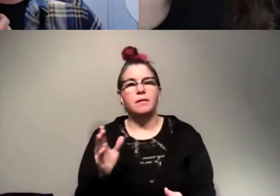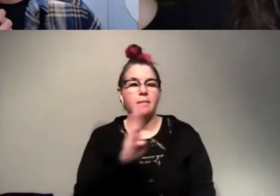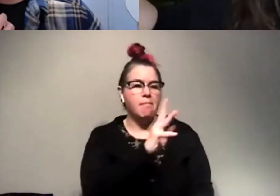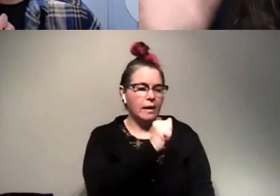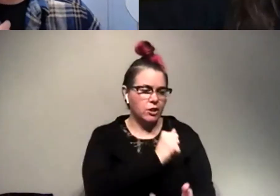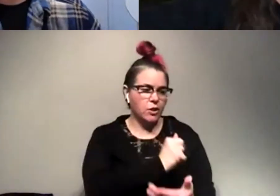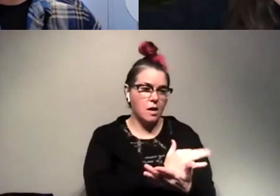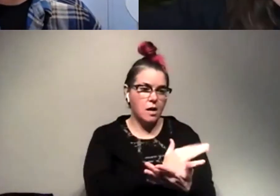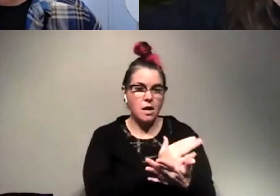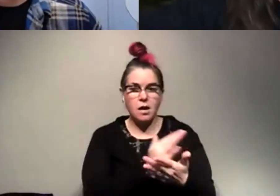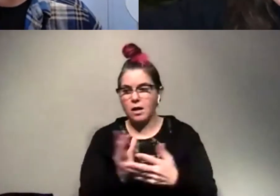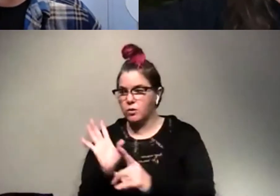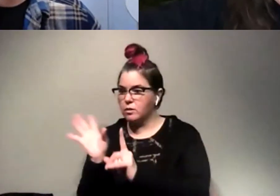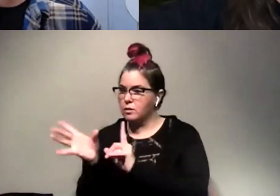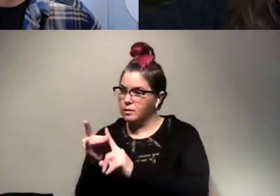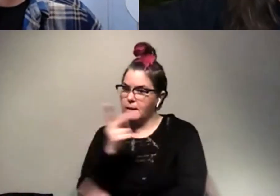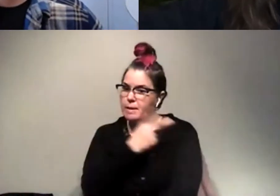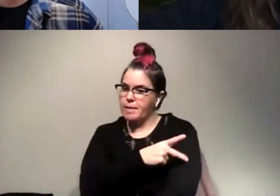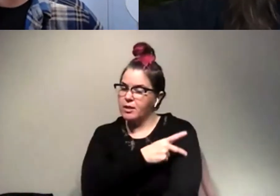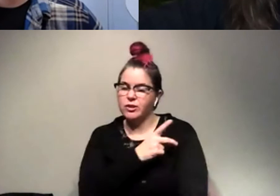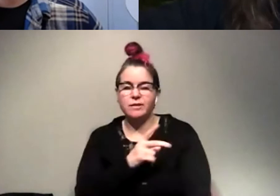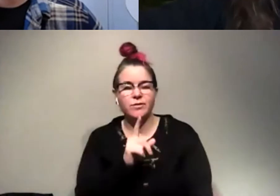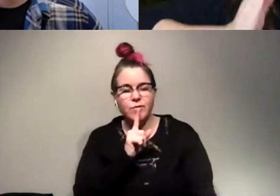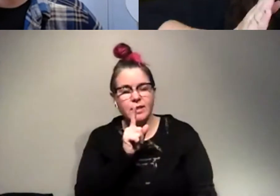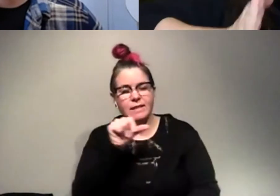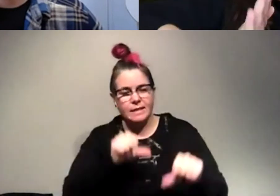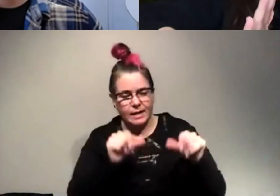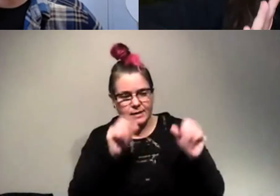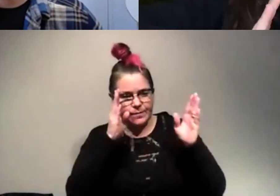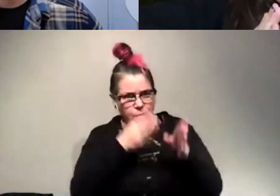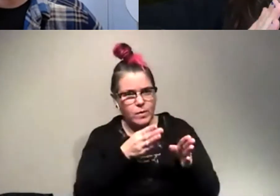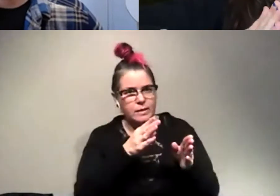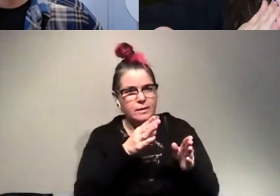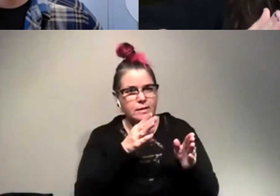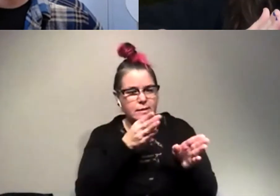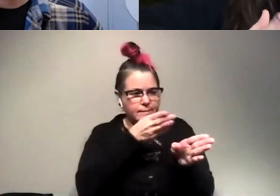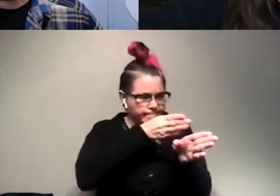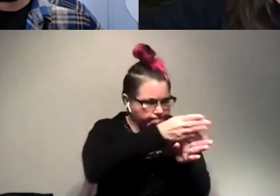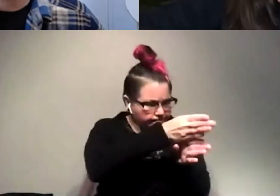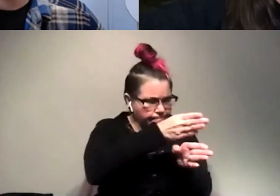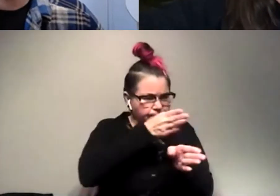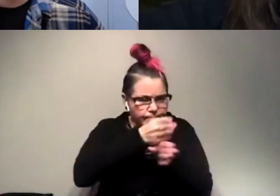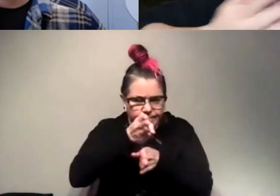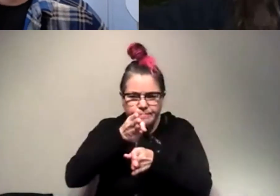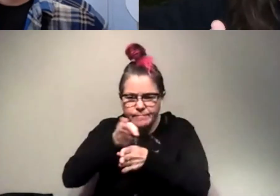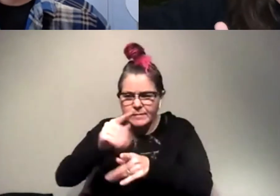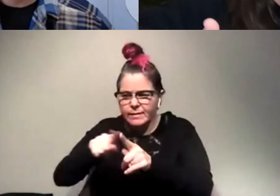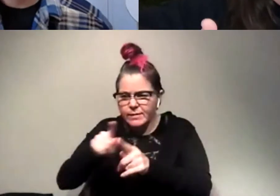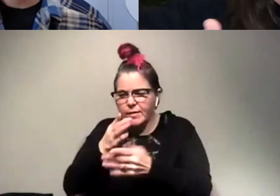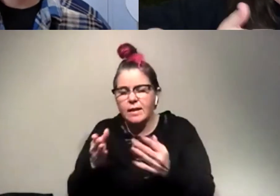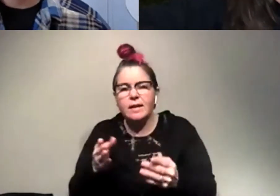side all the way to the patient. And really, scientists are focusing on really, really specific things. And so, like, even as a